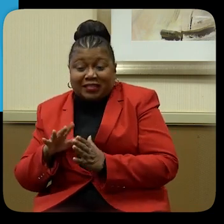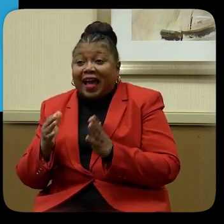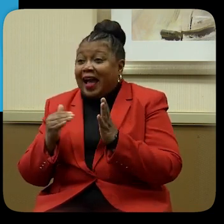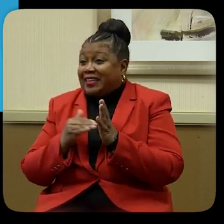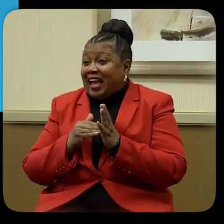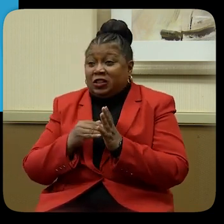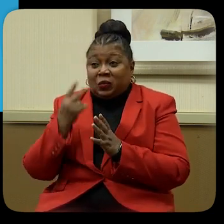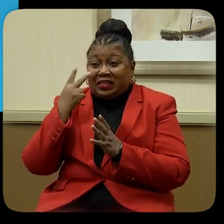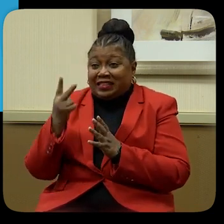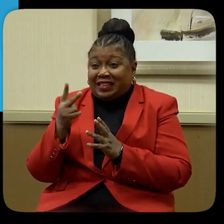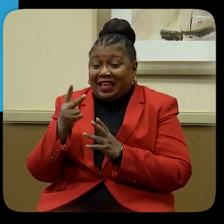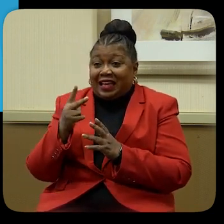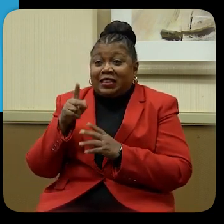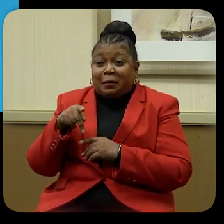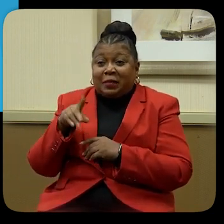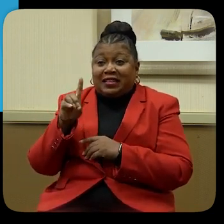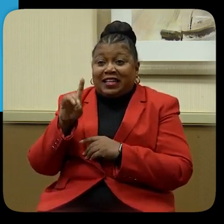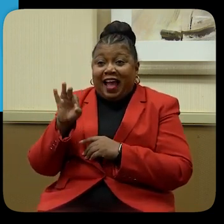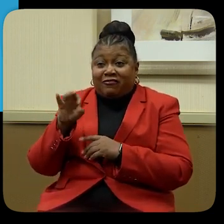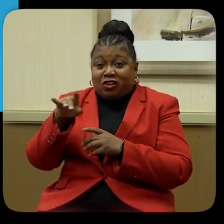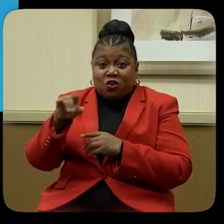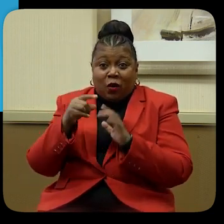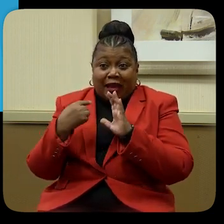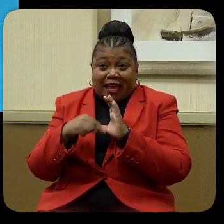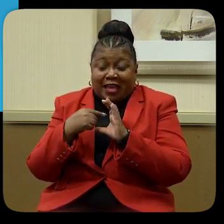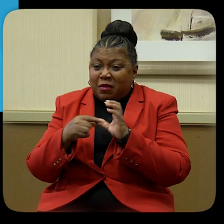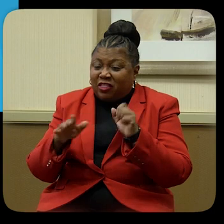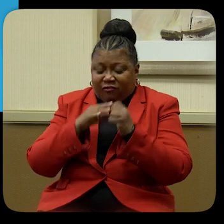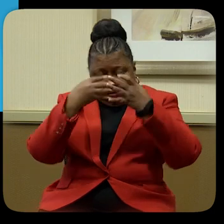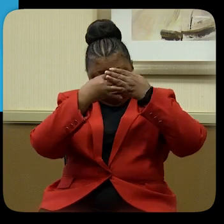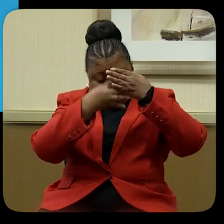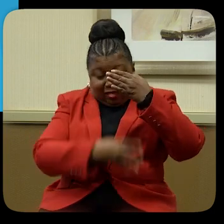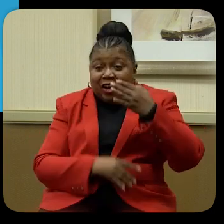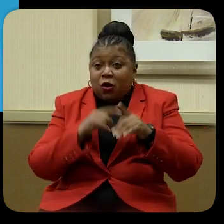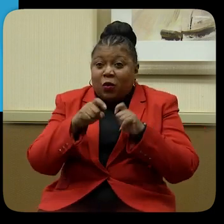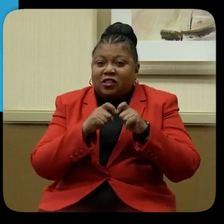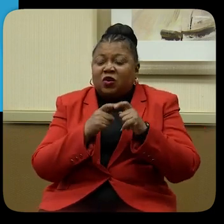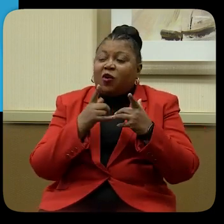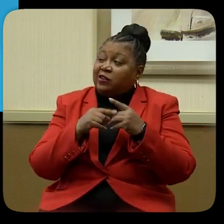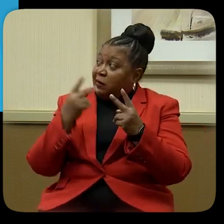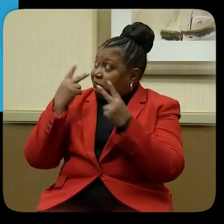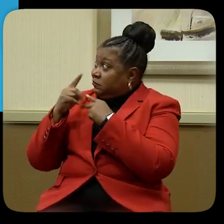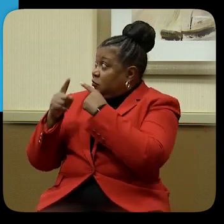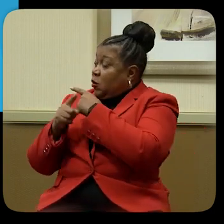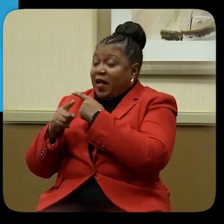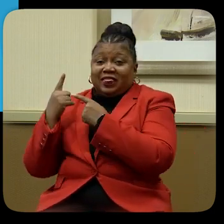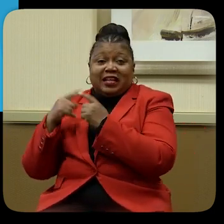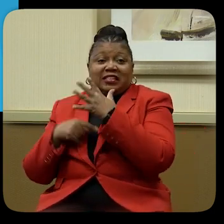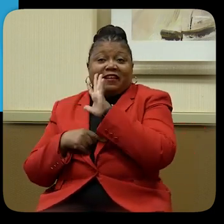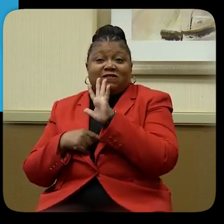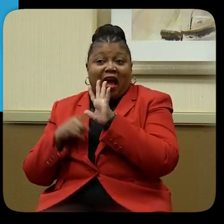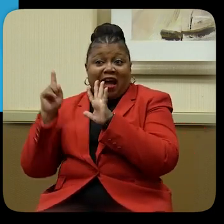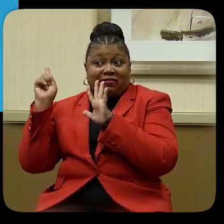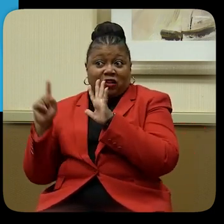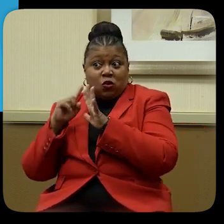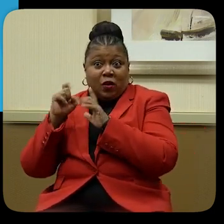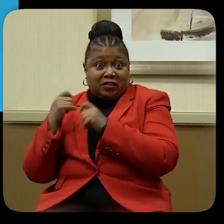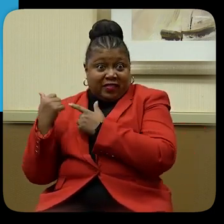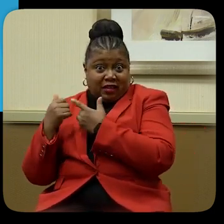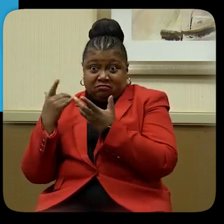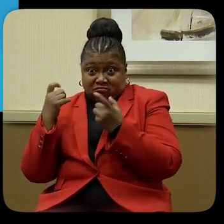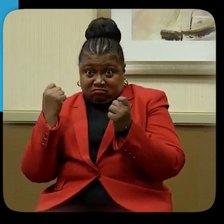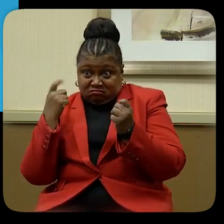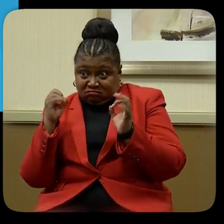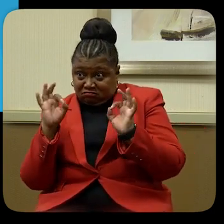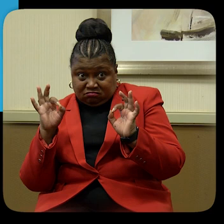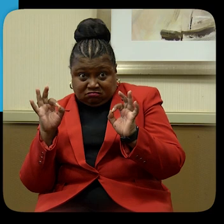again, you can see the PDF in your email for the full length of questions, or you can kind of reflect on these 5 up here. Does that